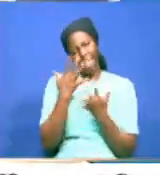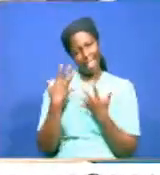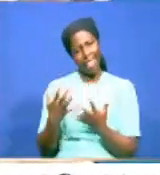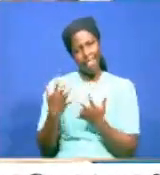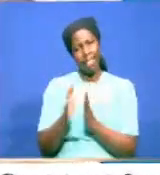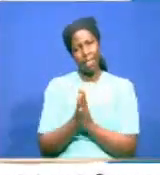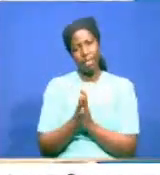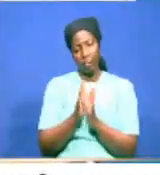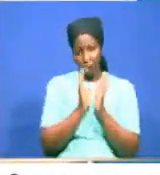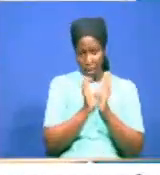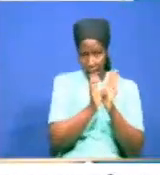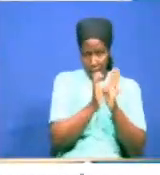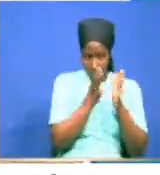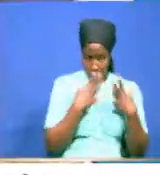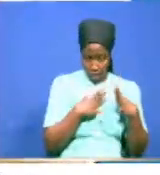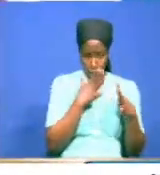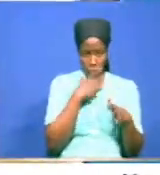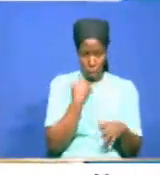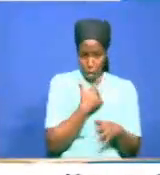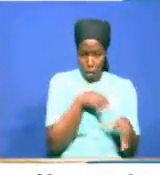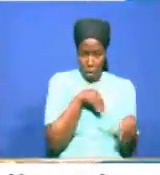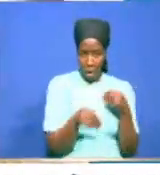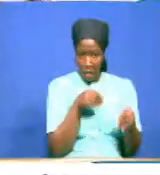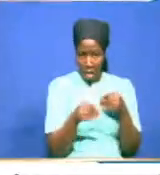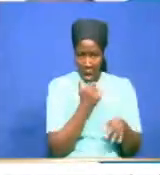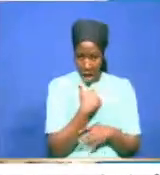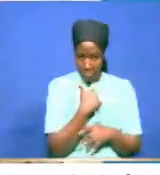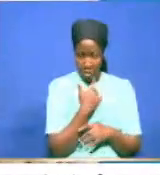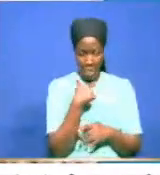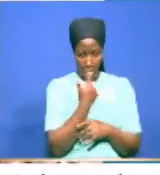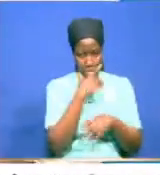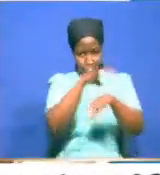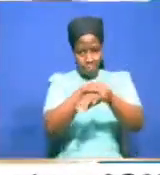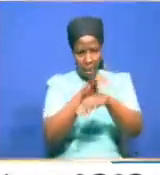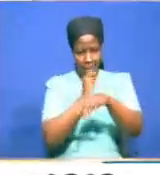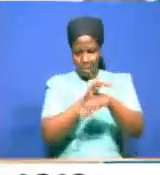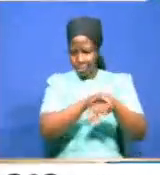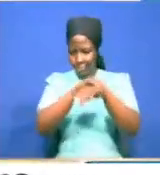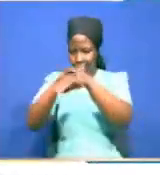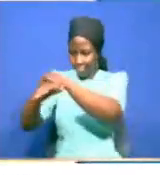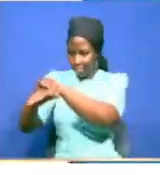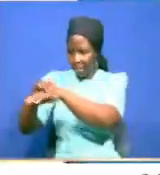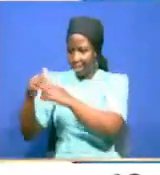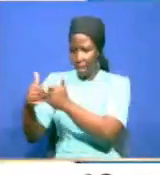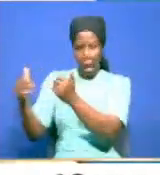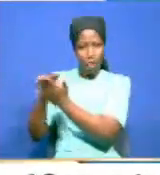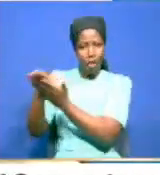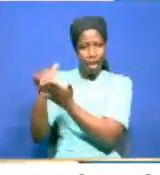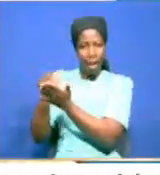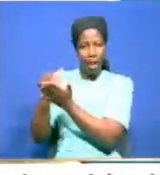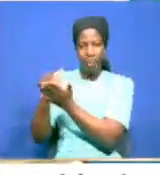who are caught, you know, and they were clobbered. It was actually not justifiable. But even if they are